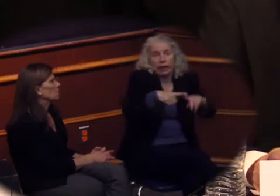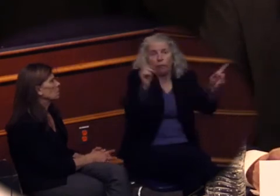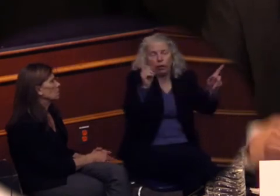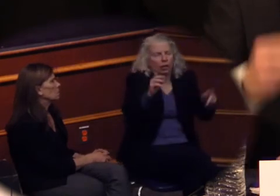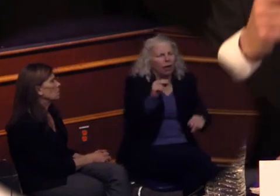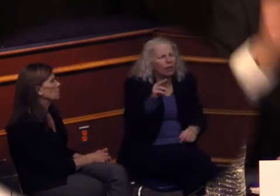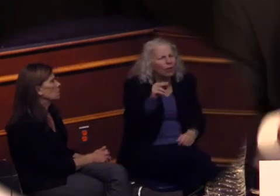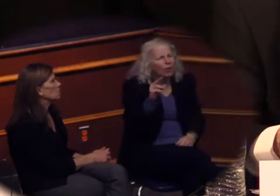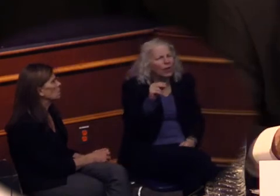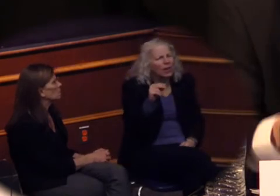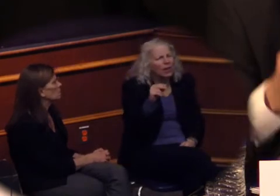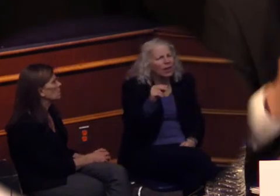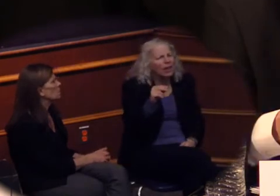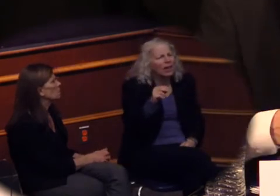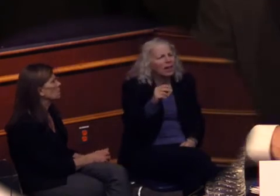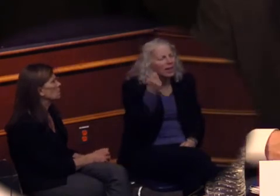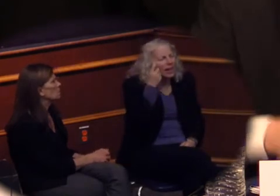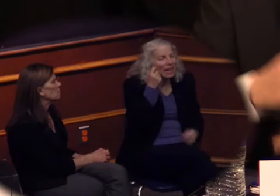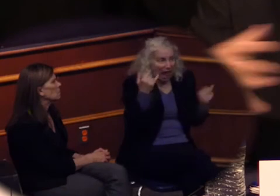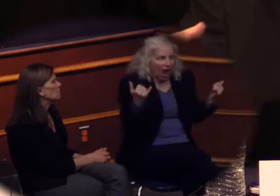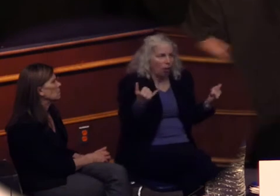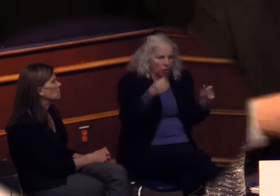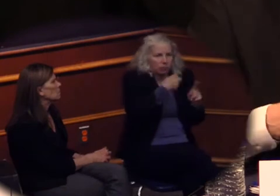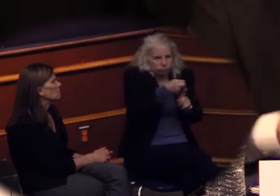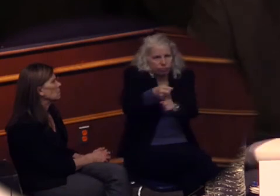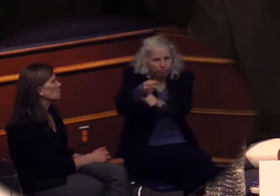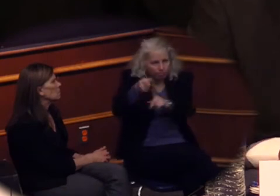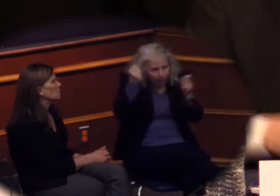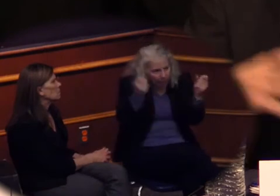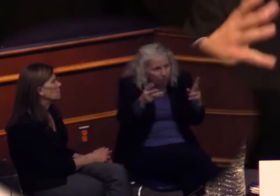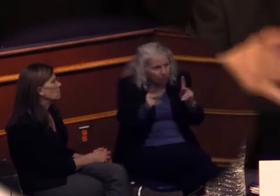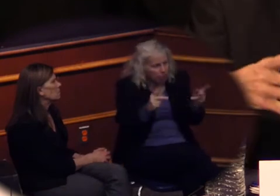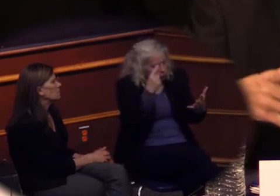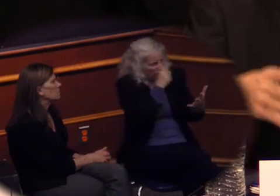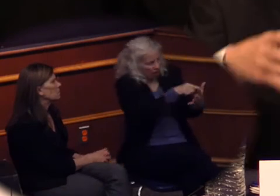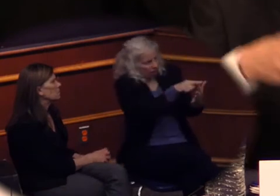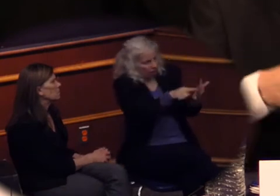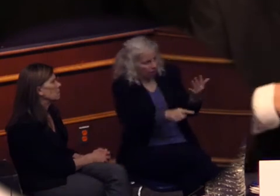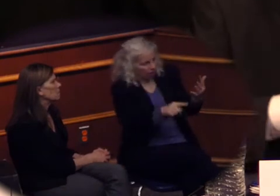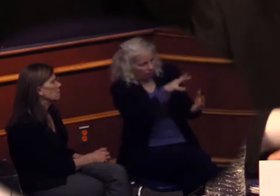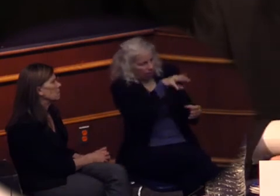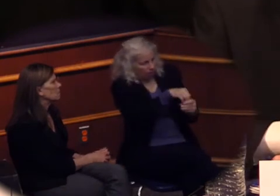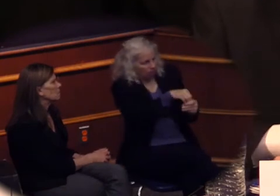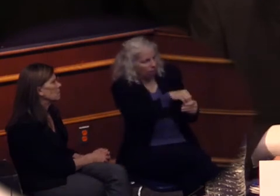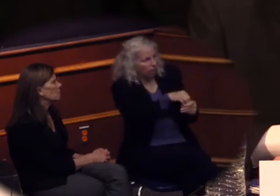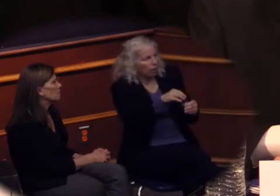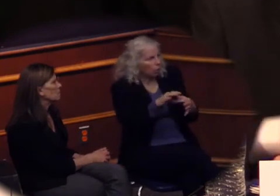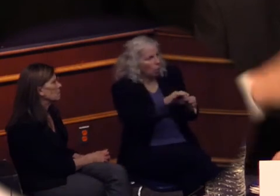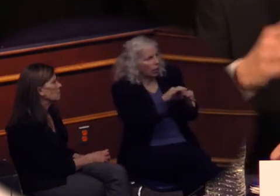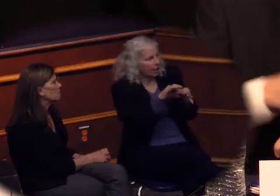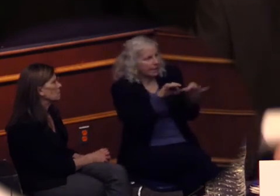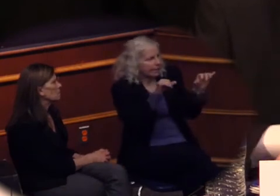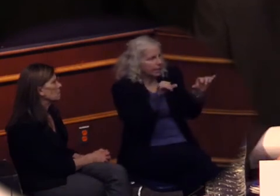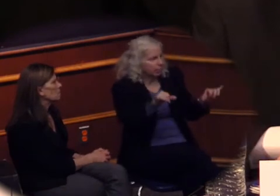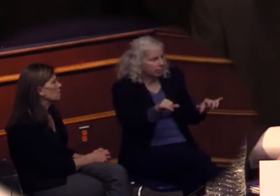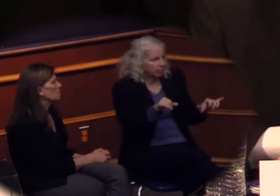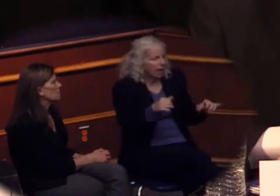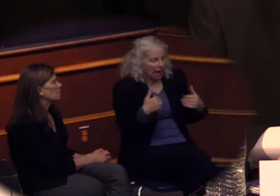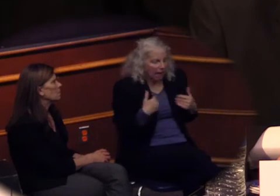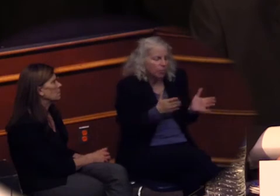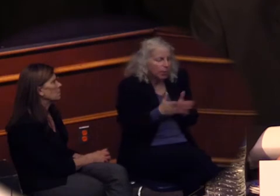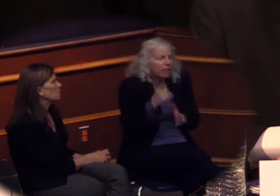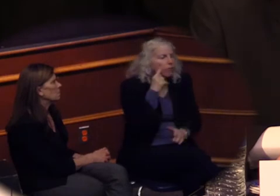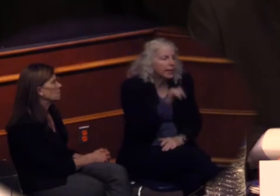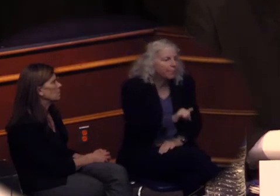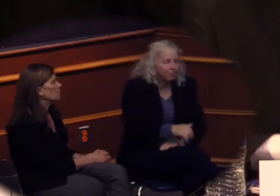problem except in its dimension. So all of these pieces have to be fit together and worked on in a coordinated system, which I do have a plan